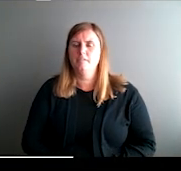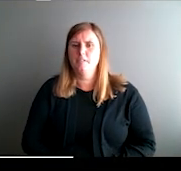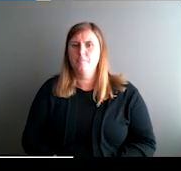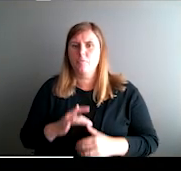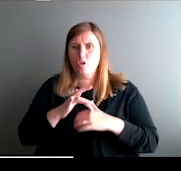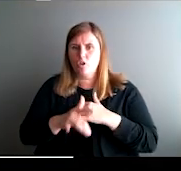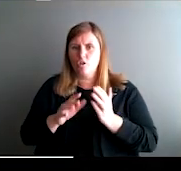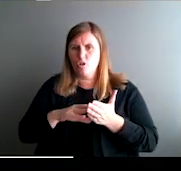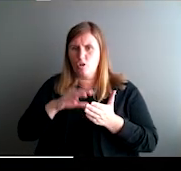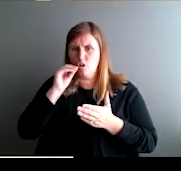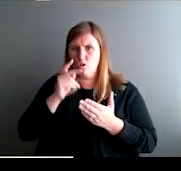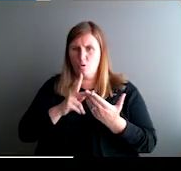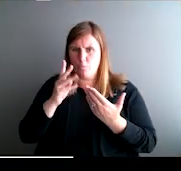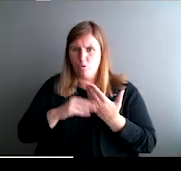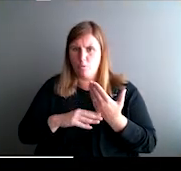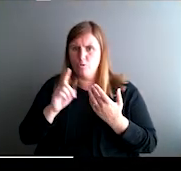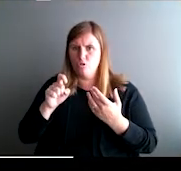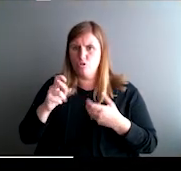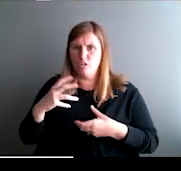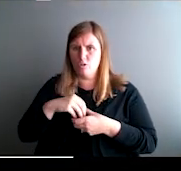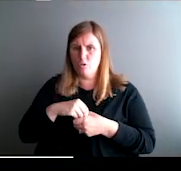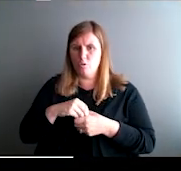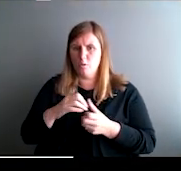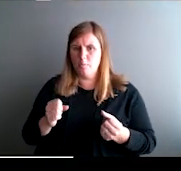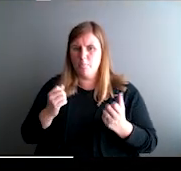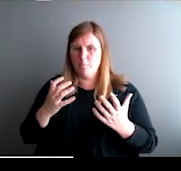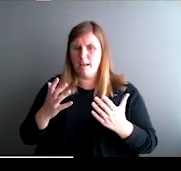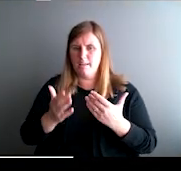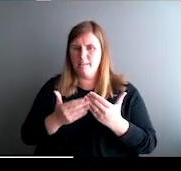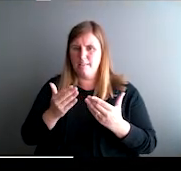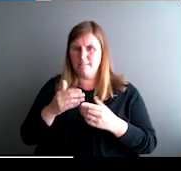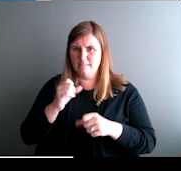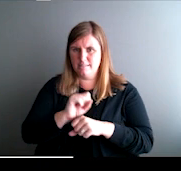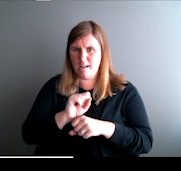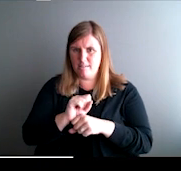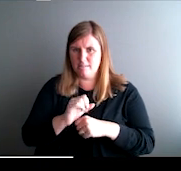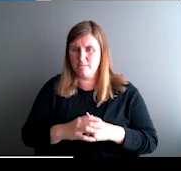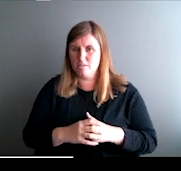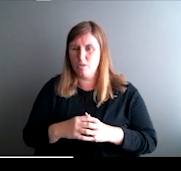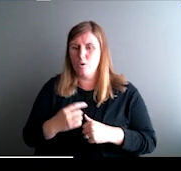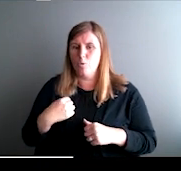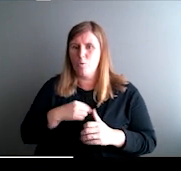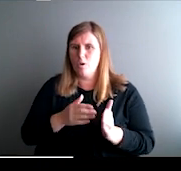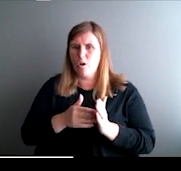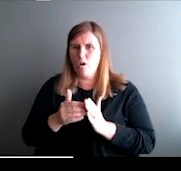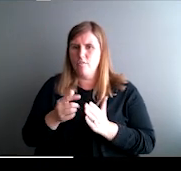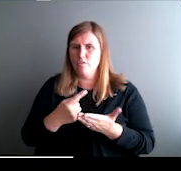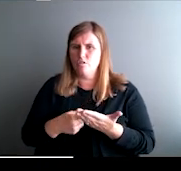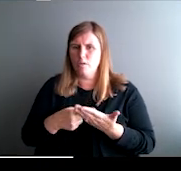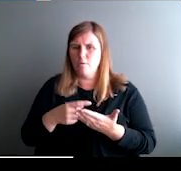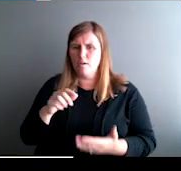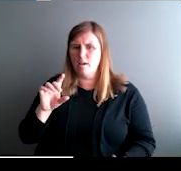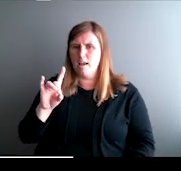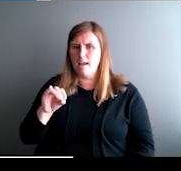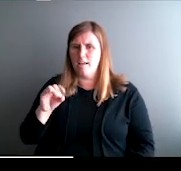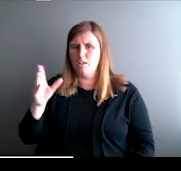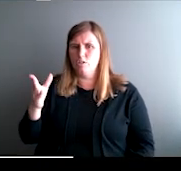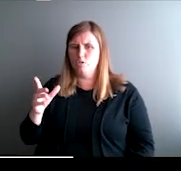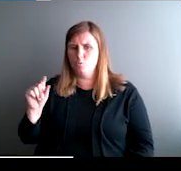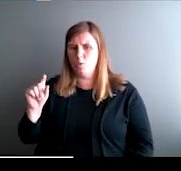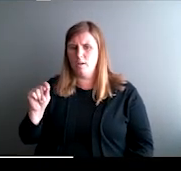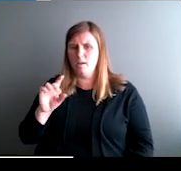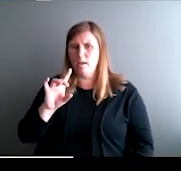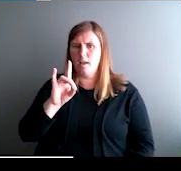Early learners programming should include many easy tasks. We often talk about an 80-20, 80